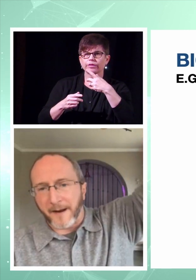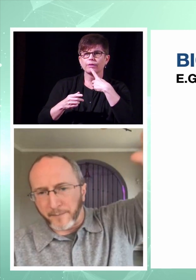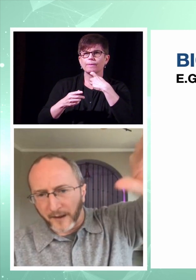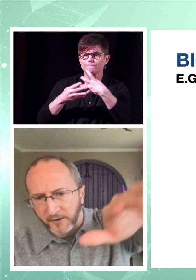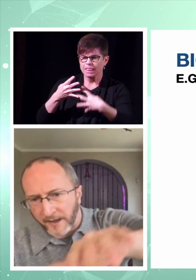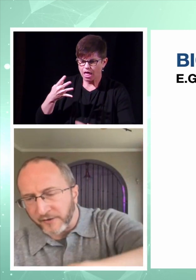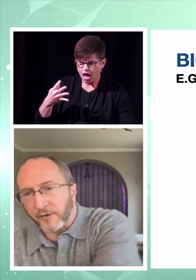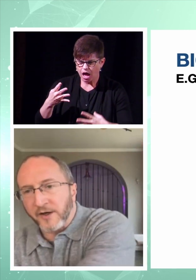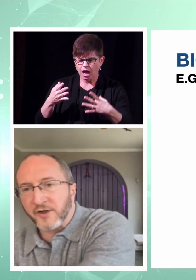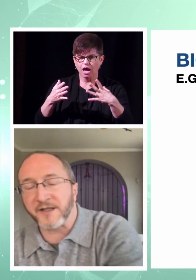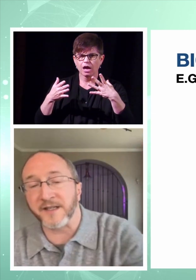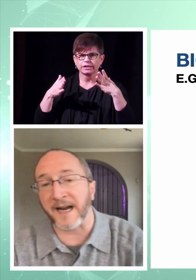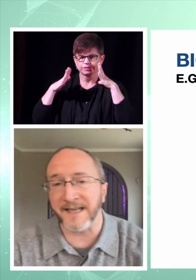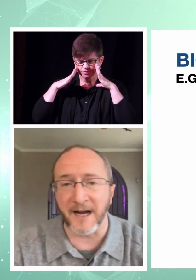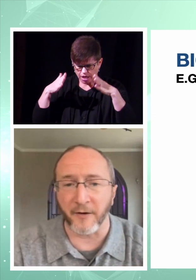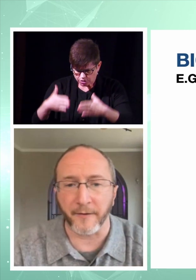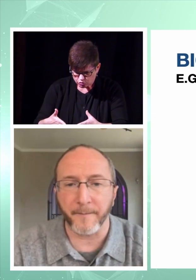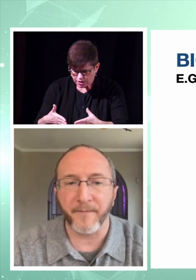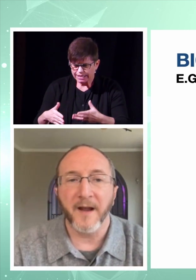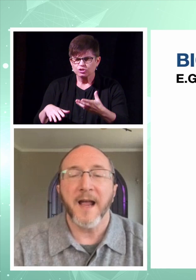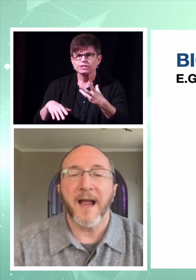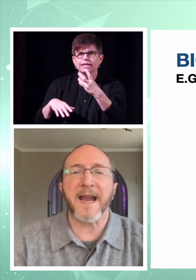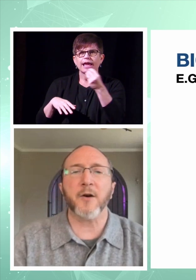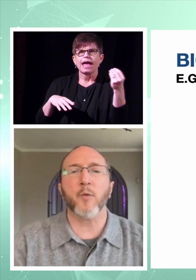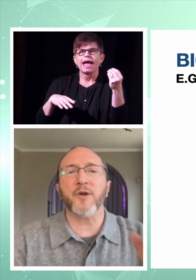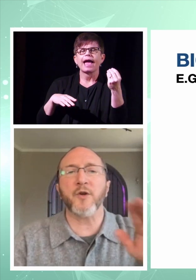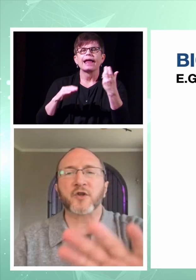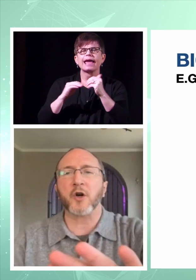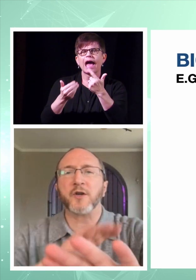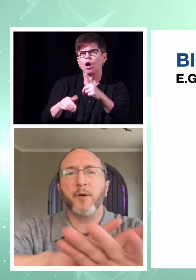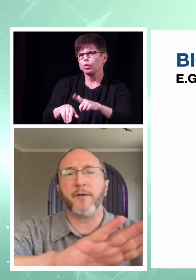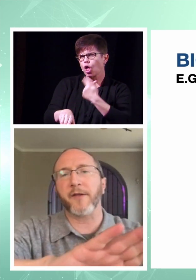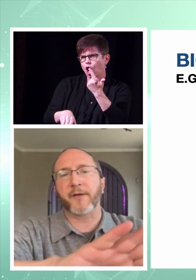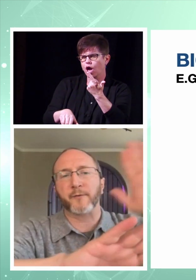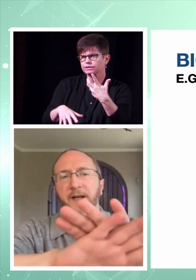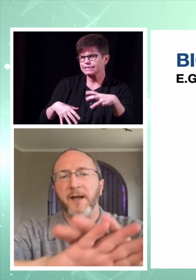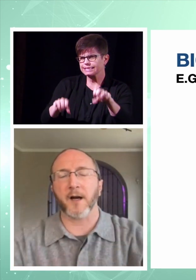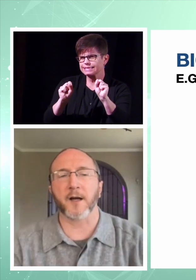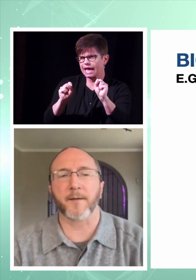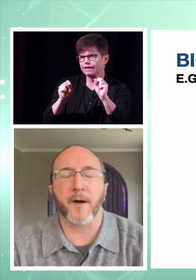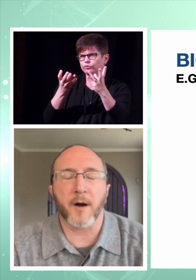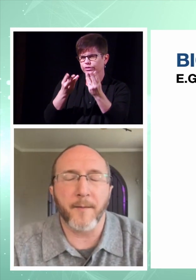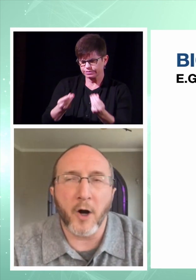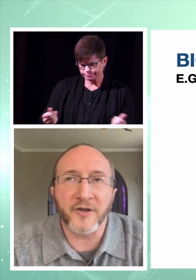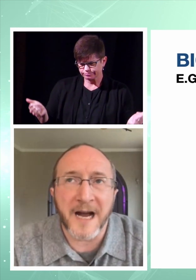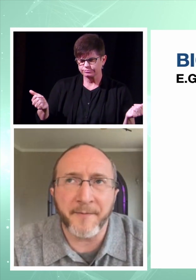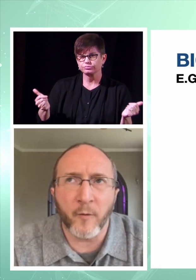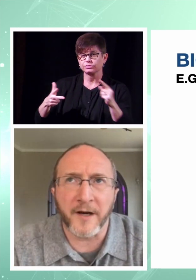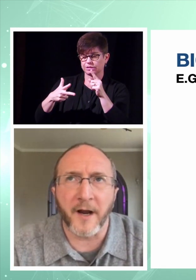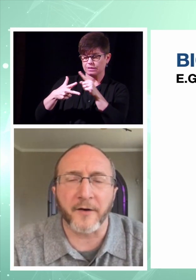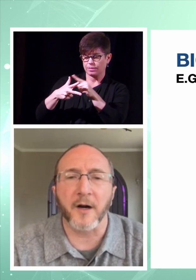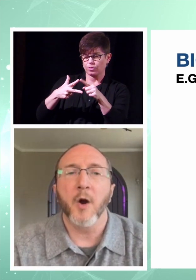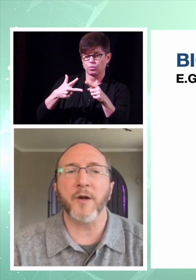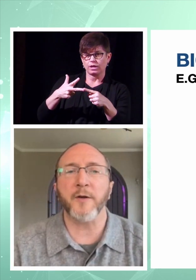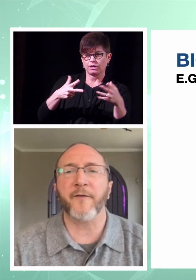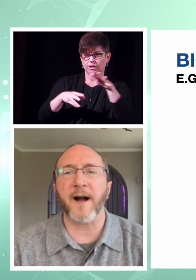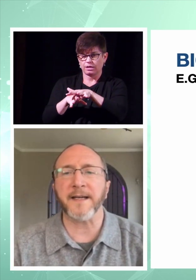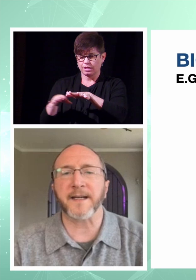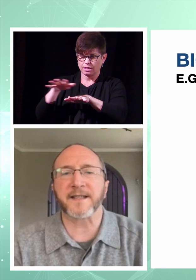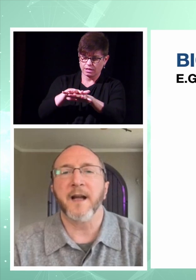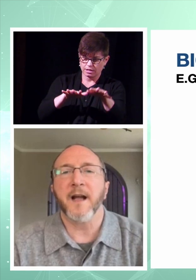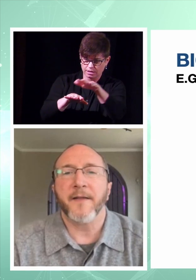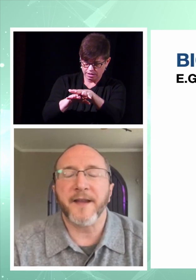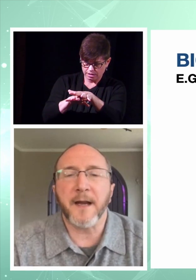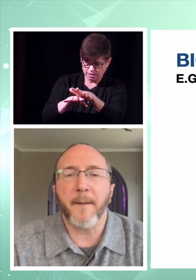take for that blood concentration to die down? And when you start to put the three on top of one another, what you